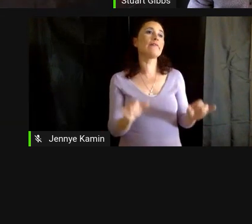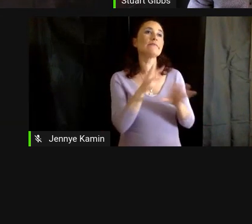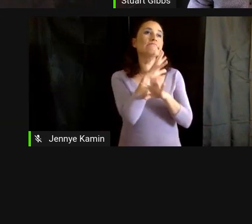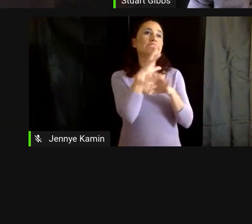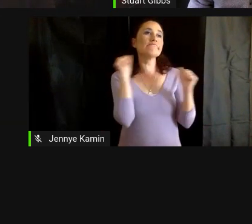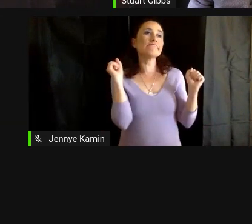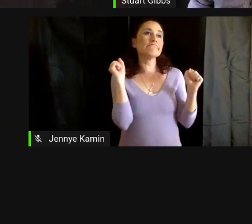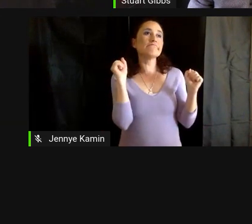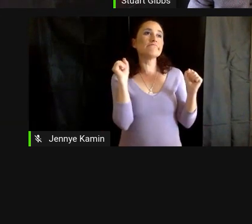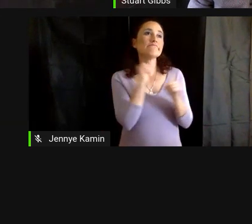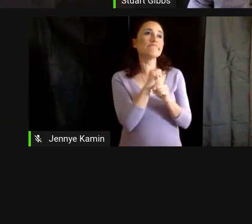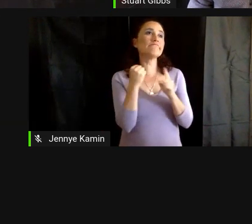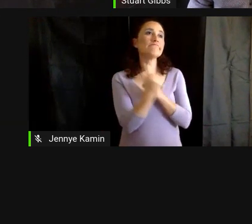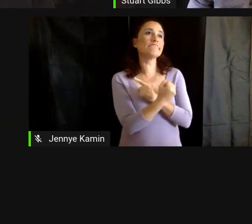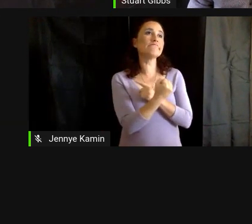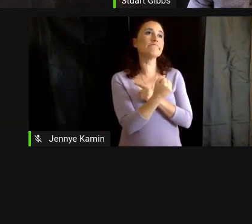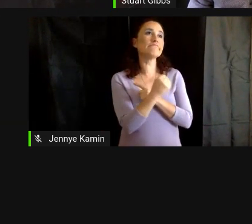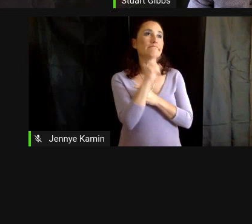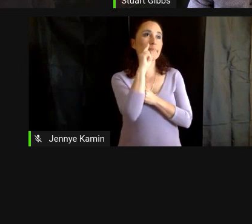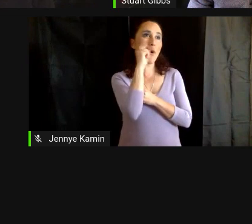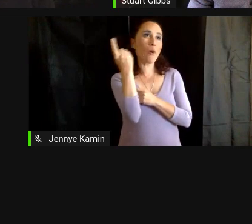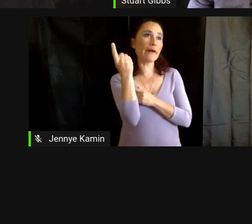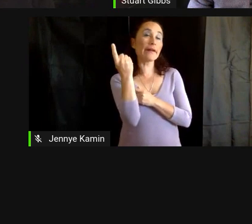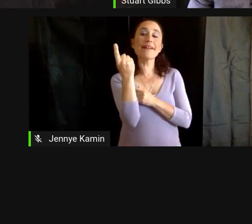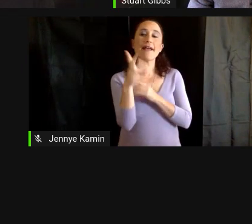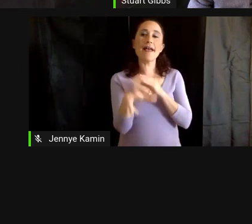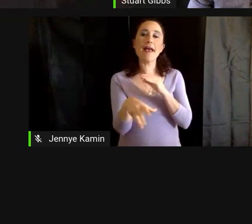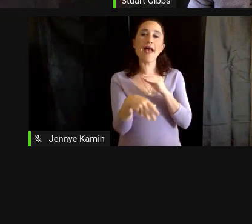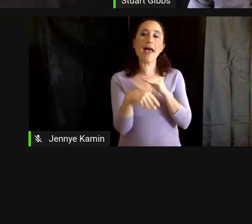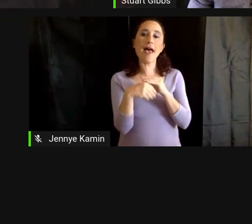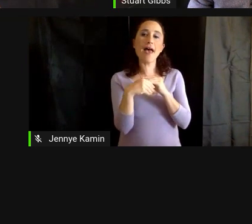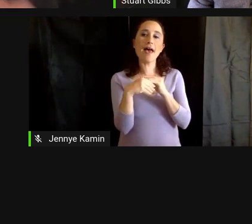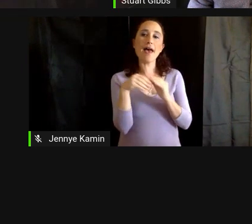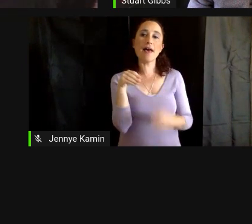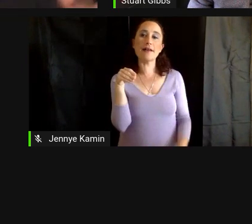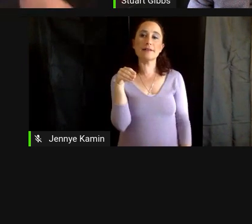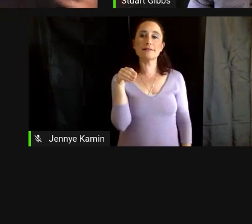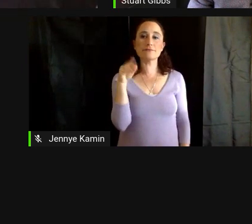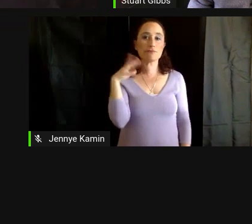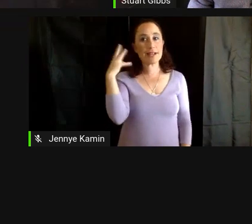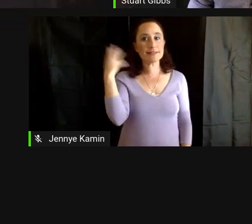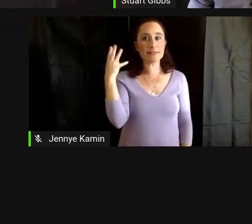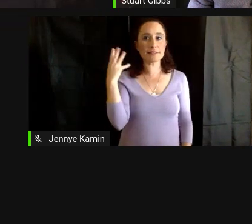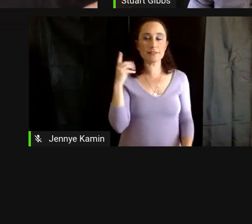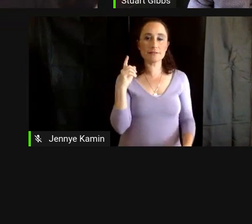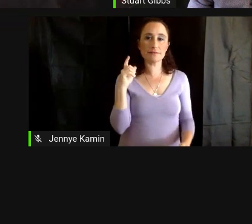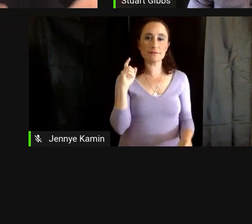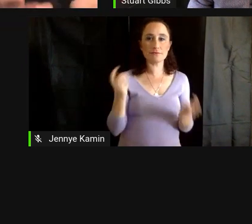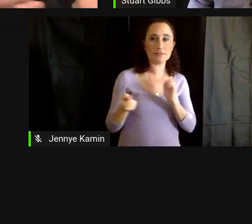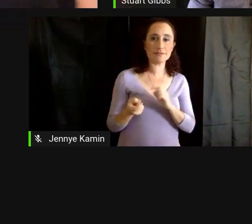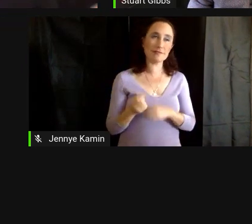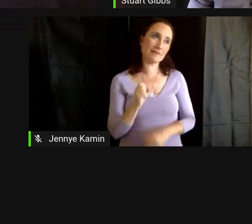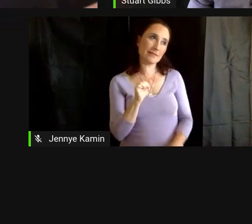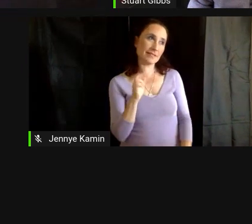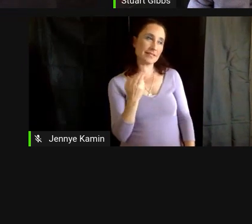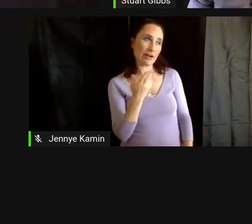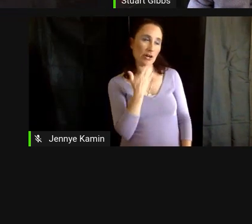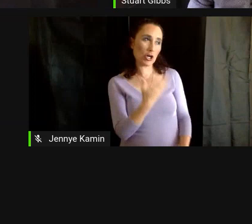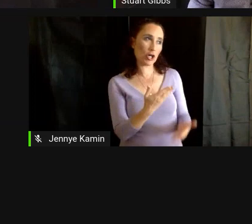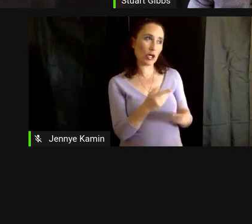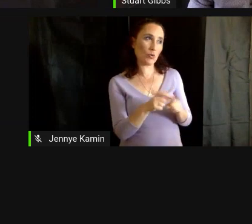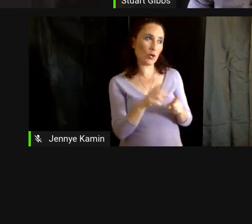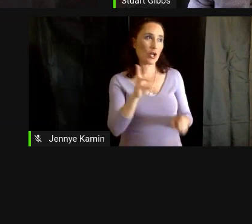boring situations and I add something sort of crazy, like a big twist, basically. Sarah, good word,